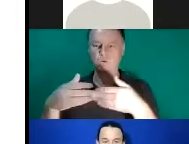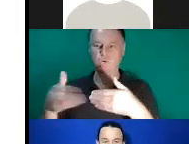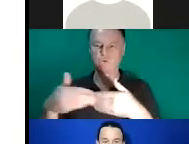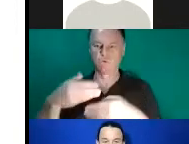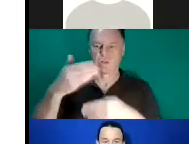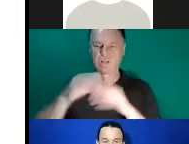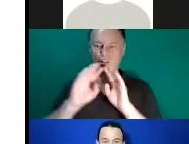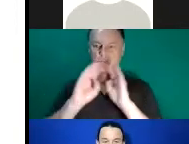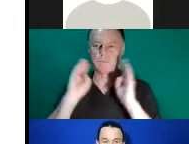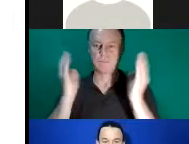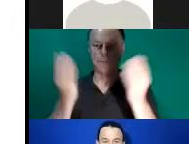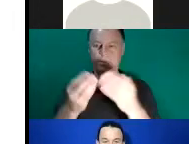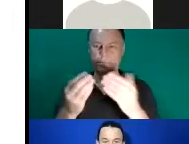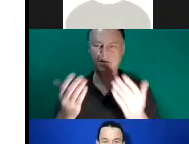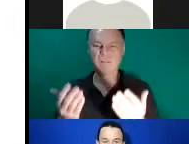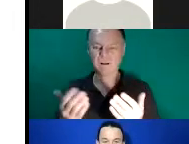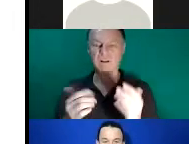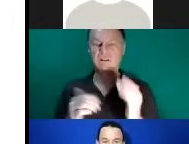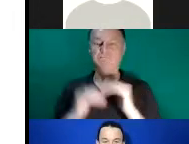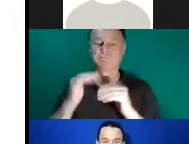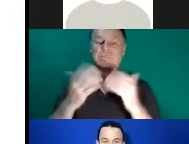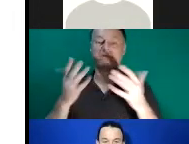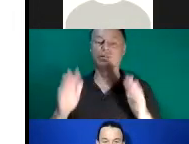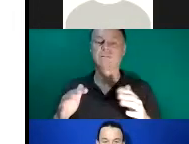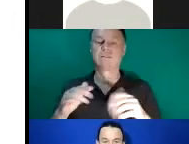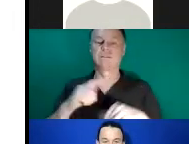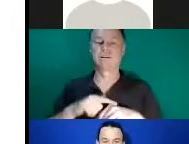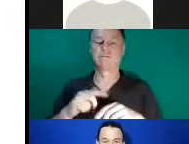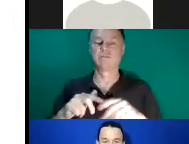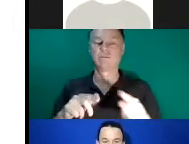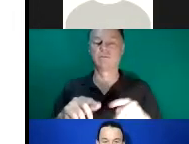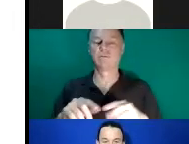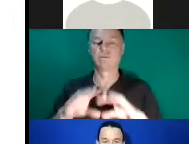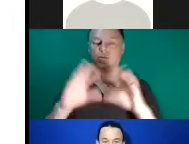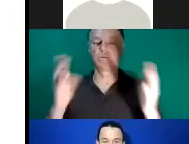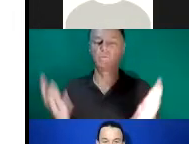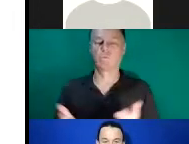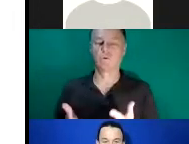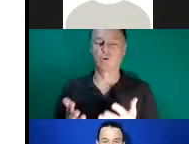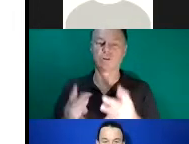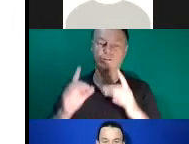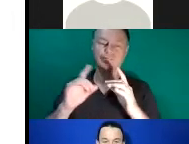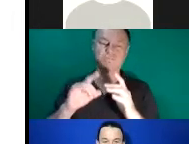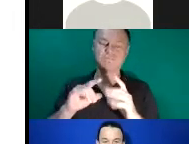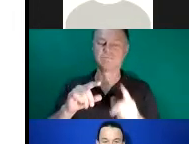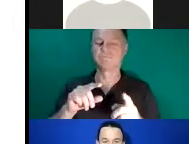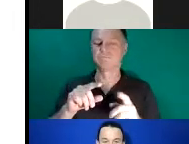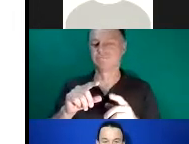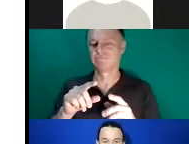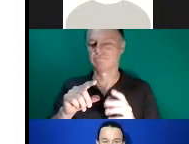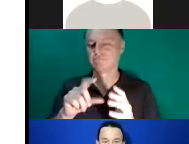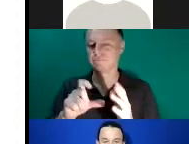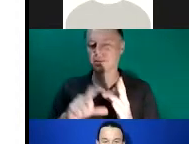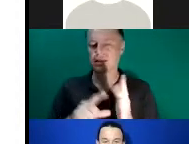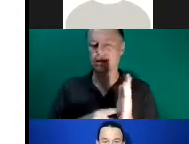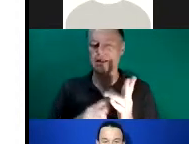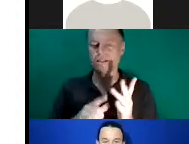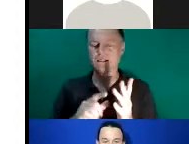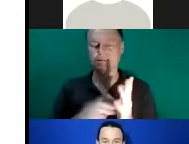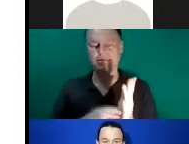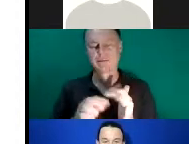Construction finished just in time for the World's Columbian Exposition, which was held in Chicago in